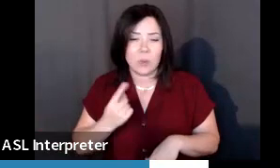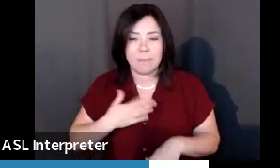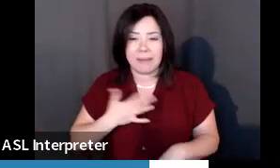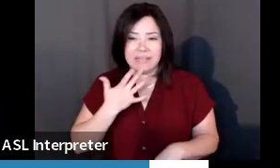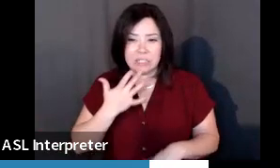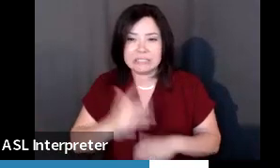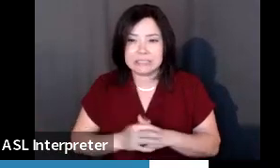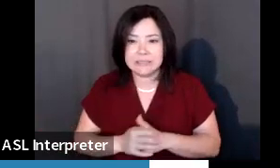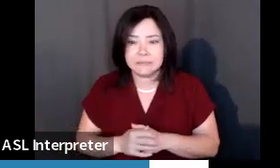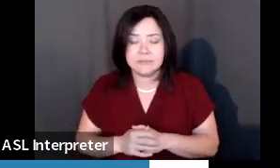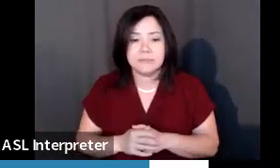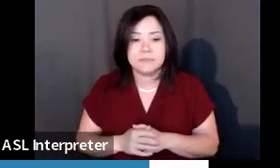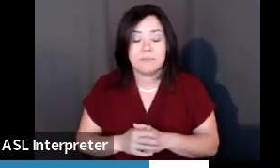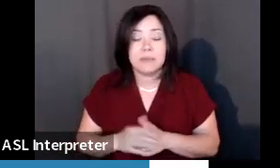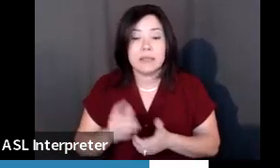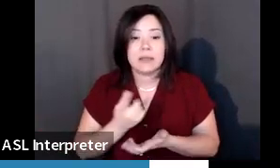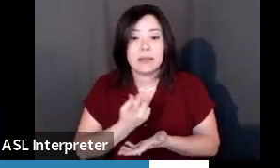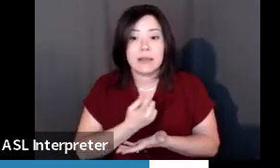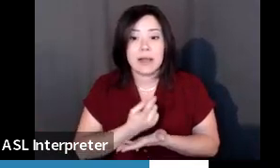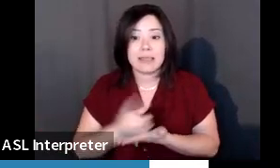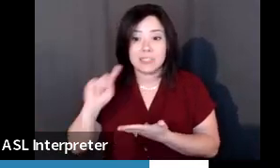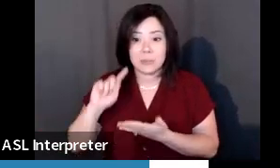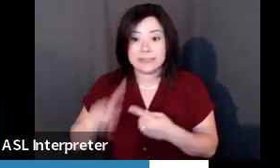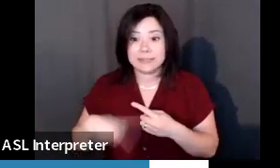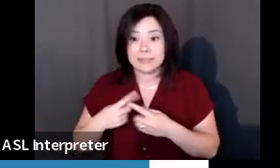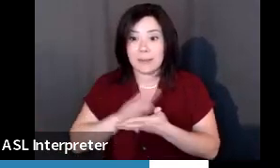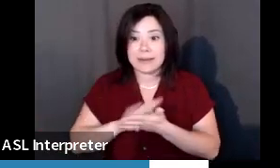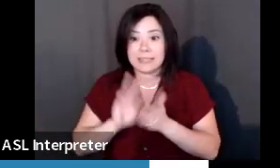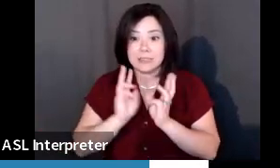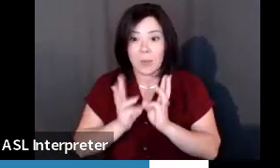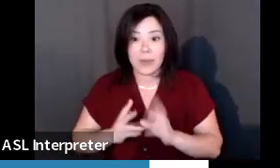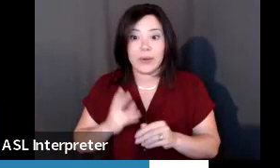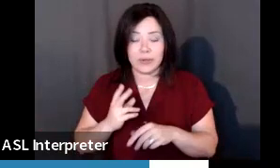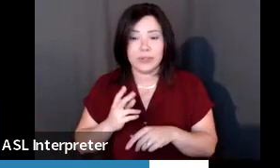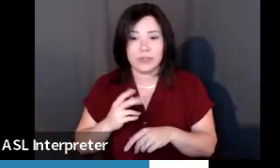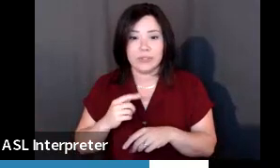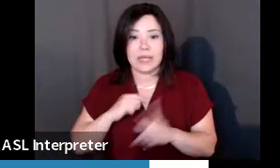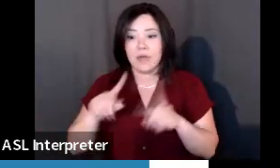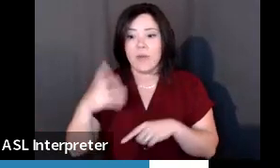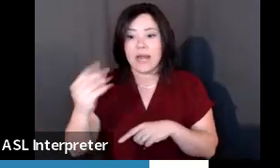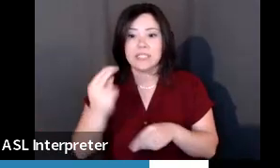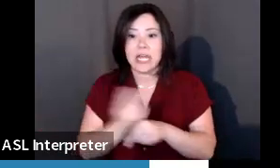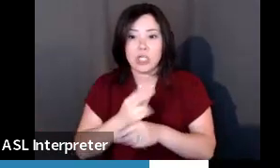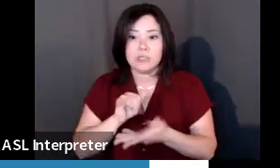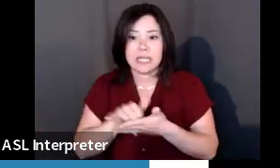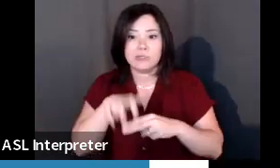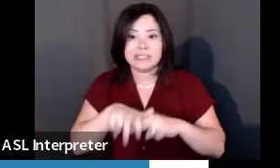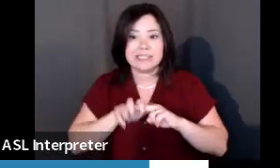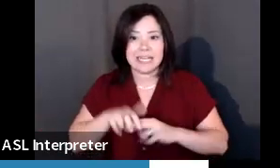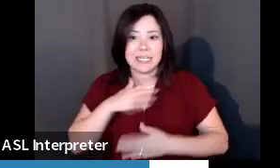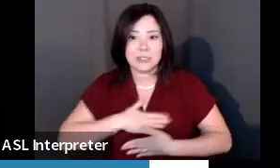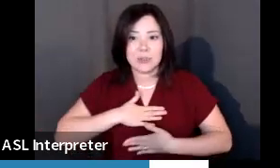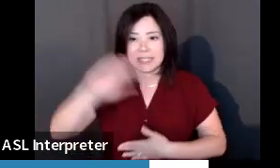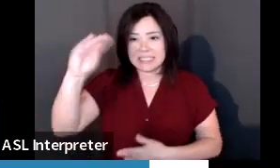favorites. And the other, well, last week when it was nice, I took a few minutes outside of the office and used it to sit and enjoy the